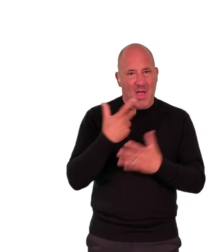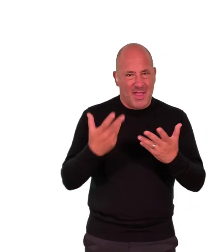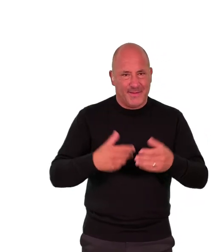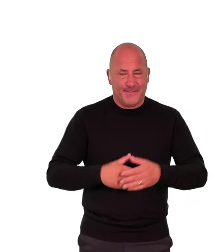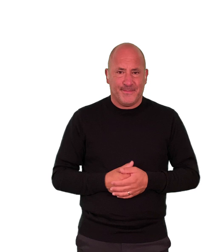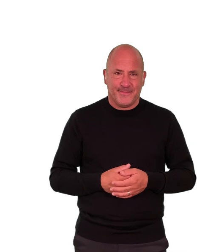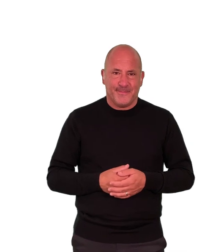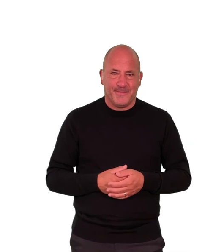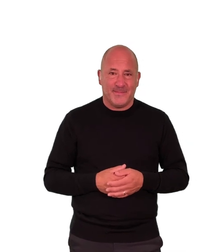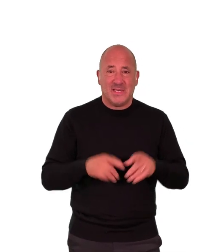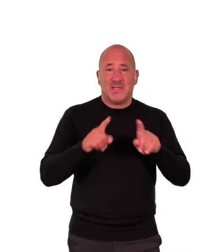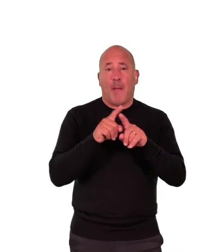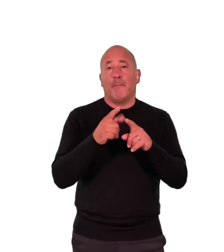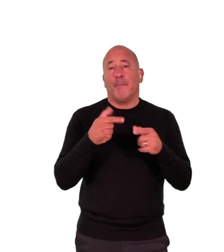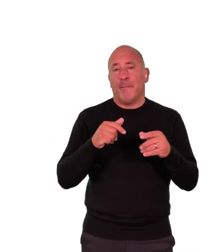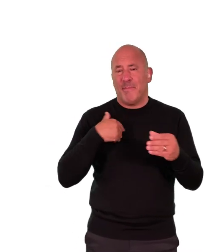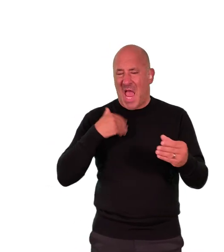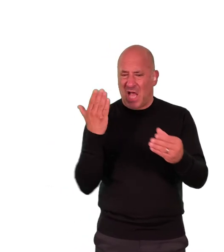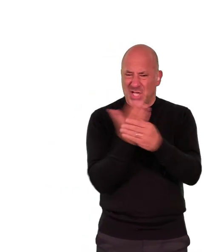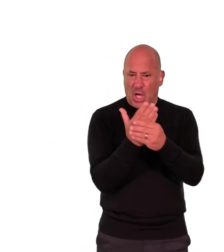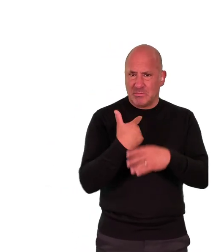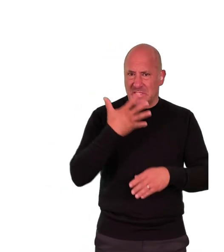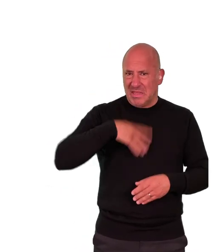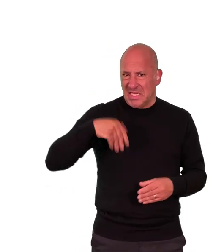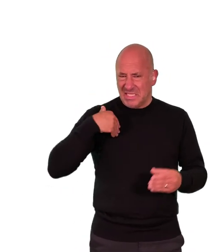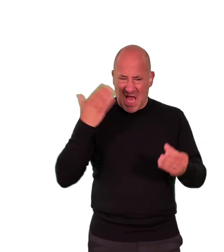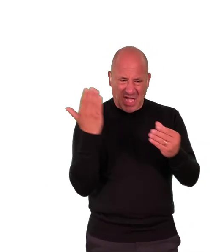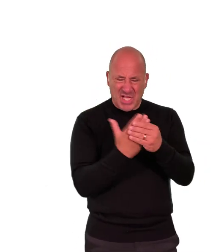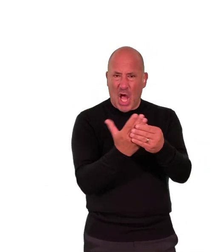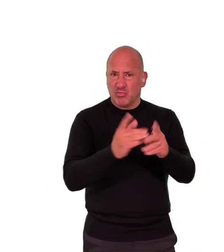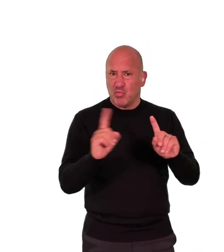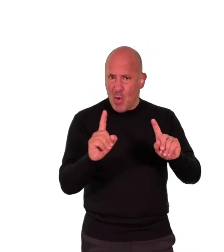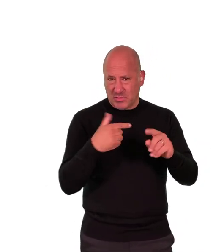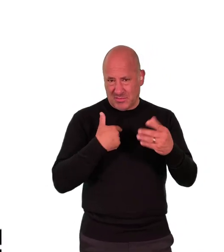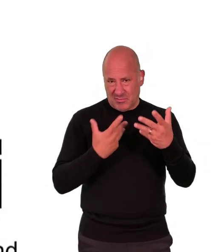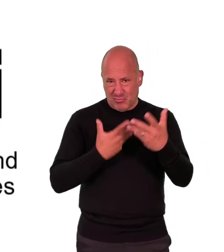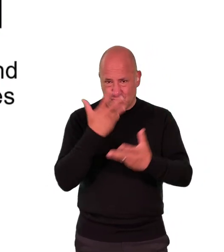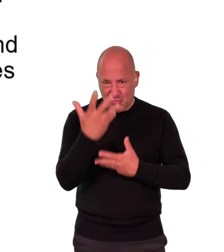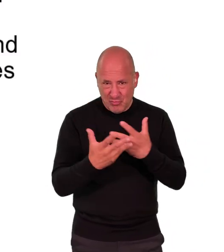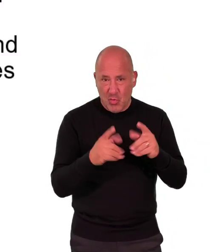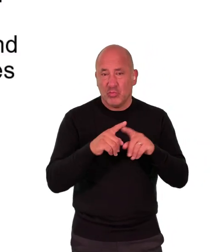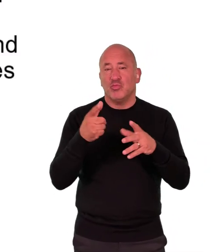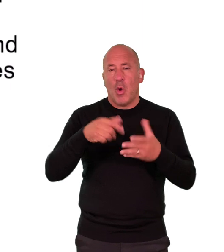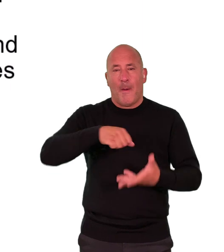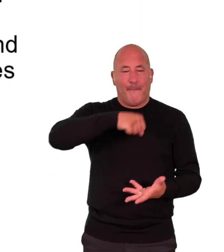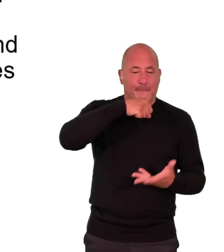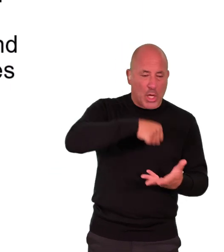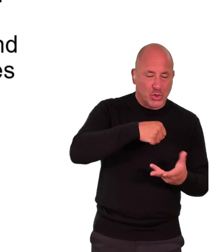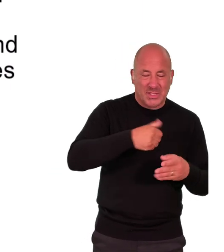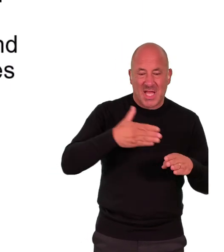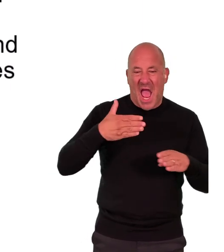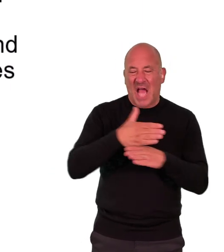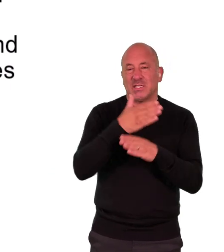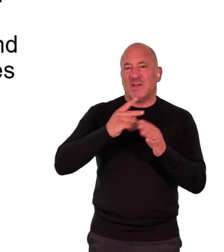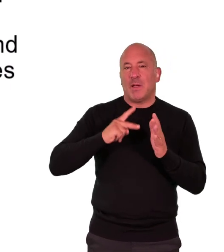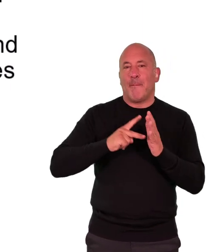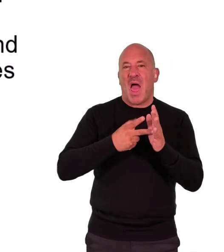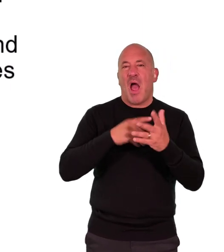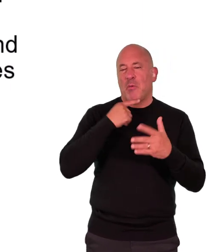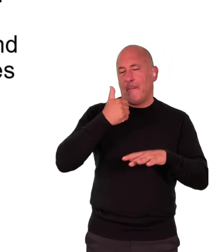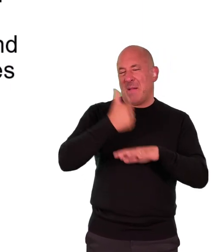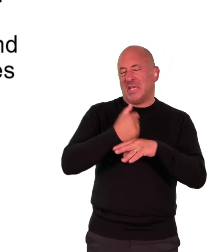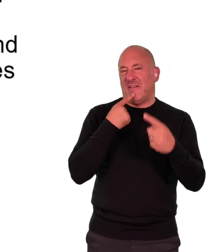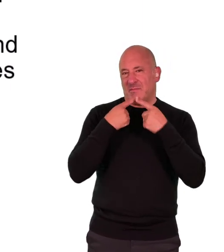budget and activity plan. And finally, we'll look at the dates and deadlines for this round, which is